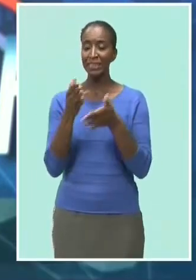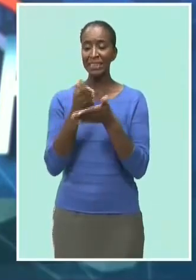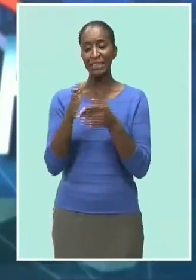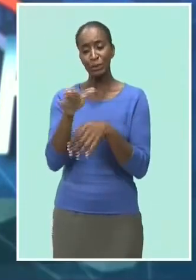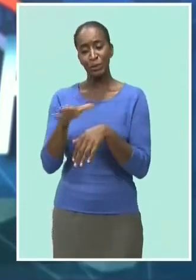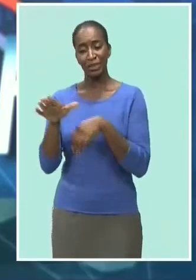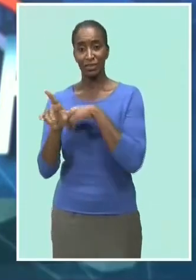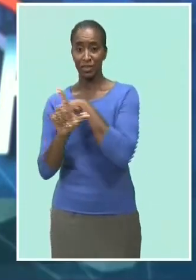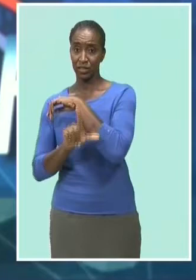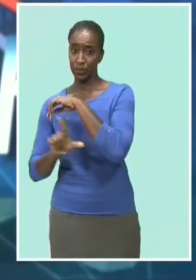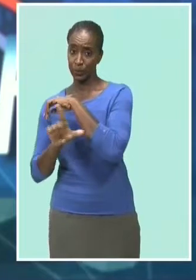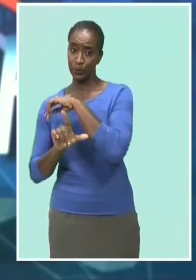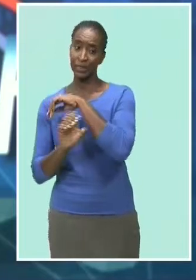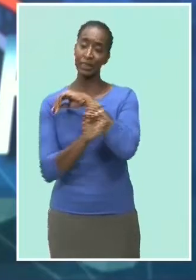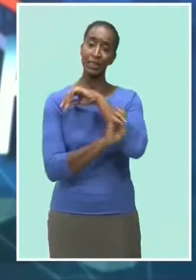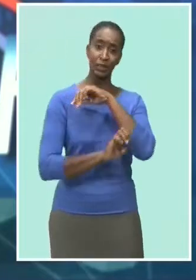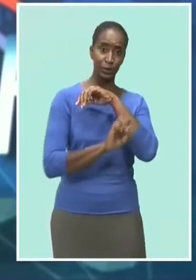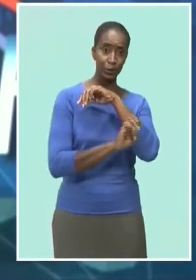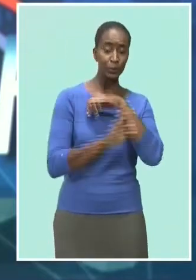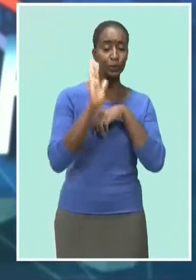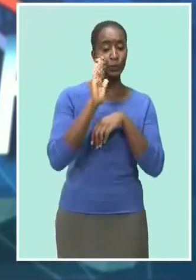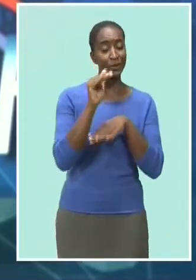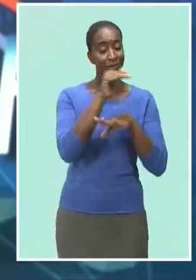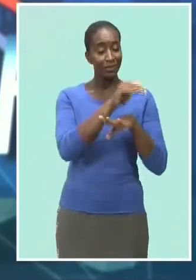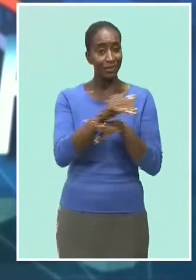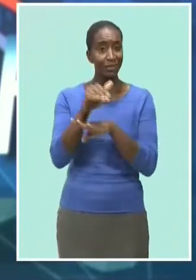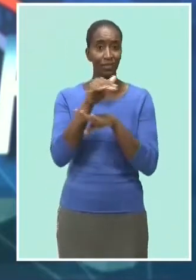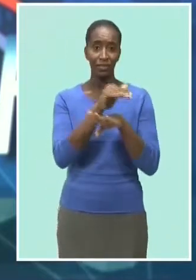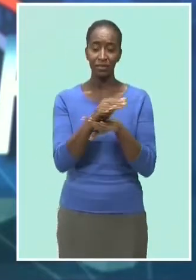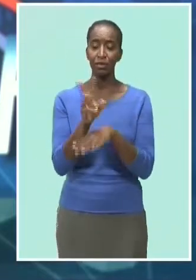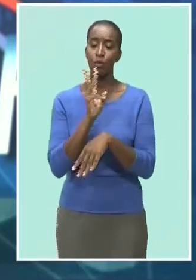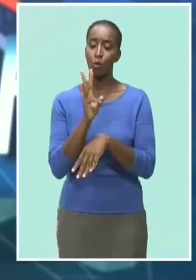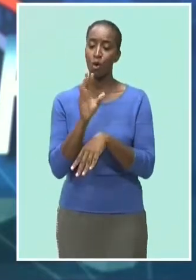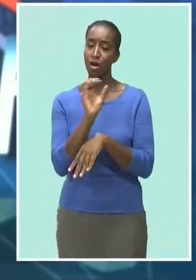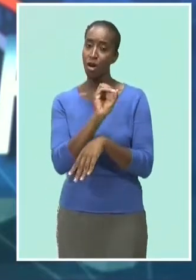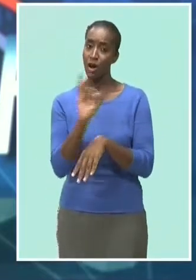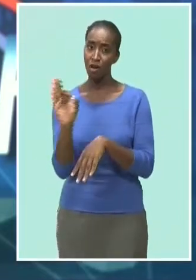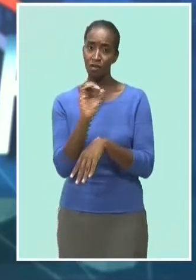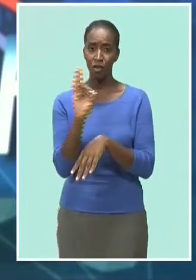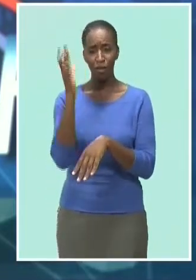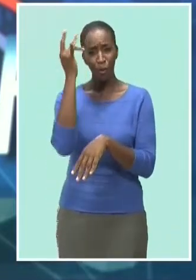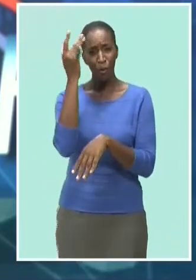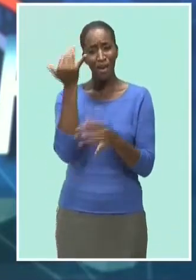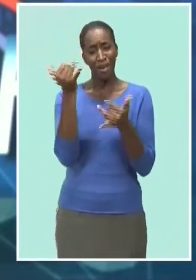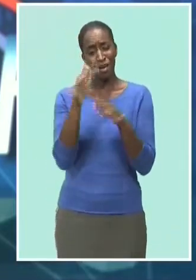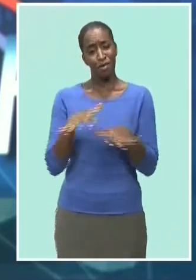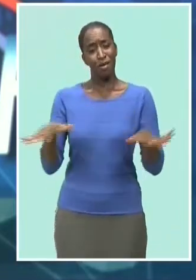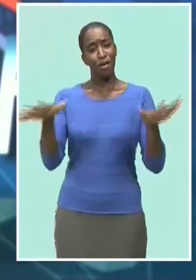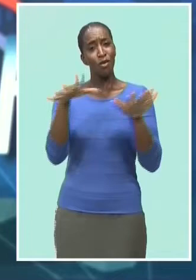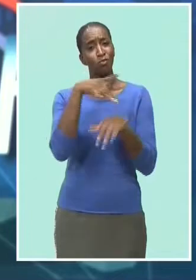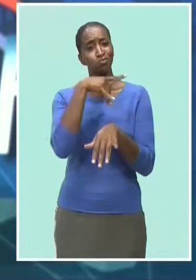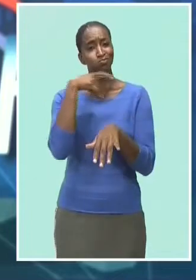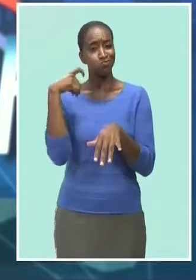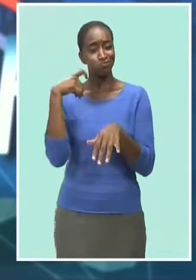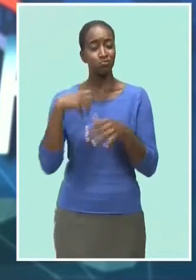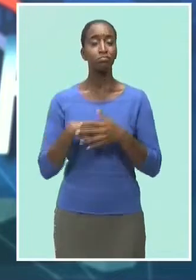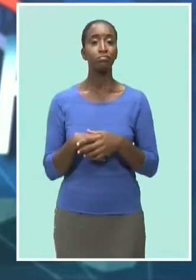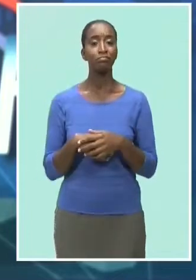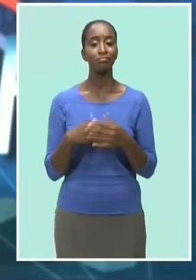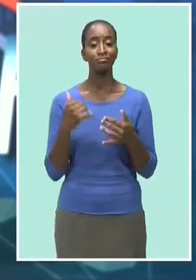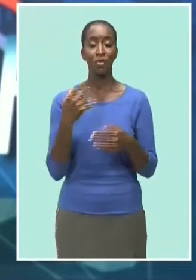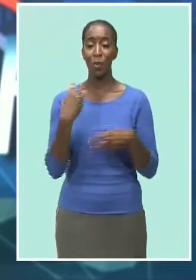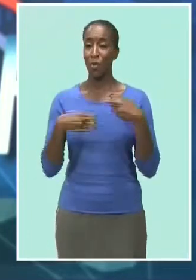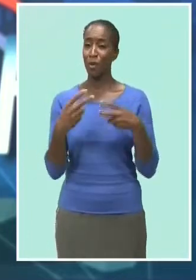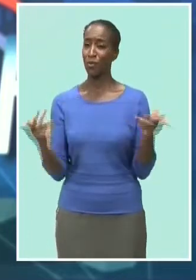St. Lucie and St. Peter, and this is due to the ongoing drought conditions. He says the situation has also been